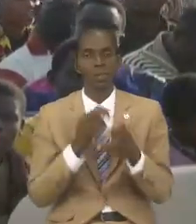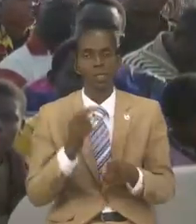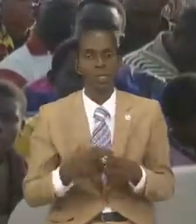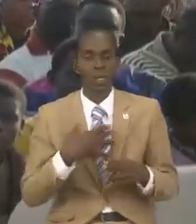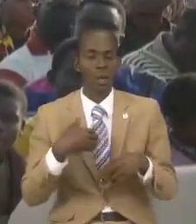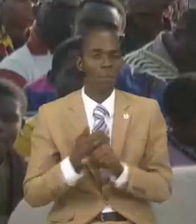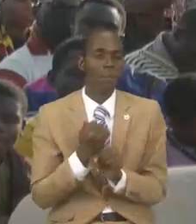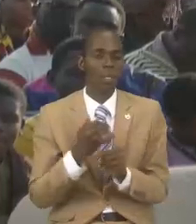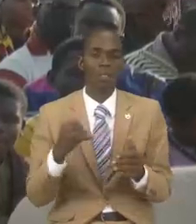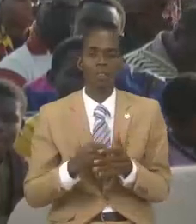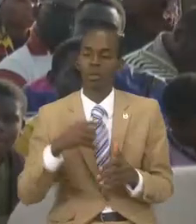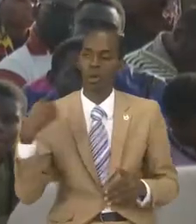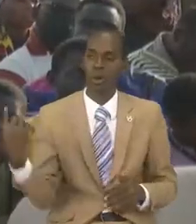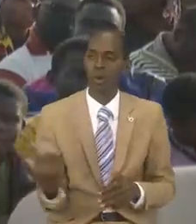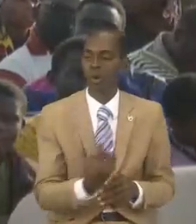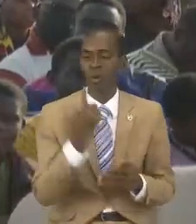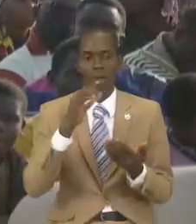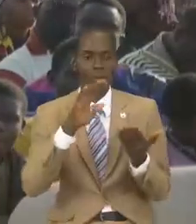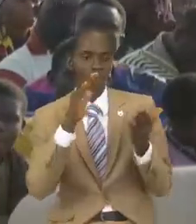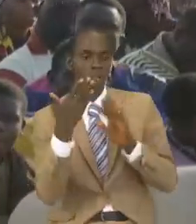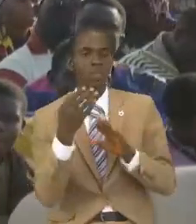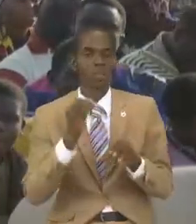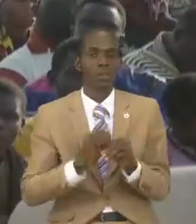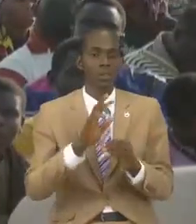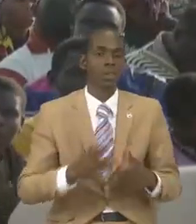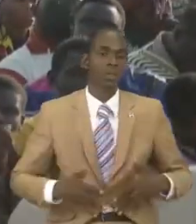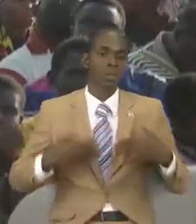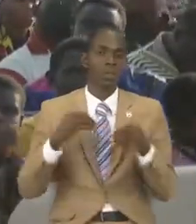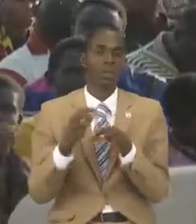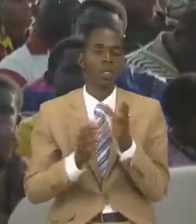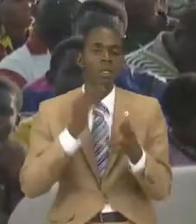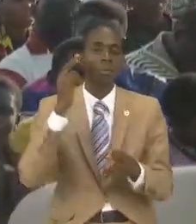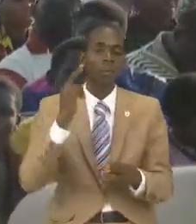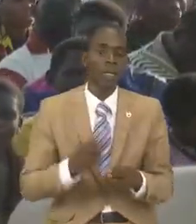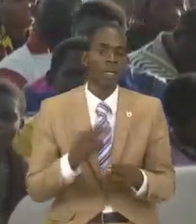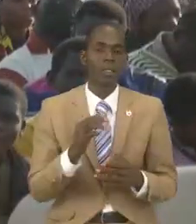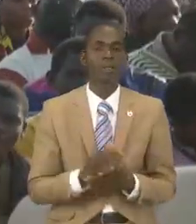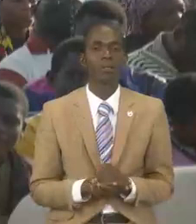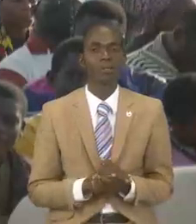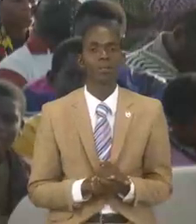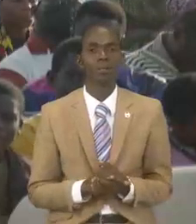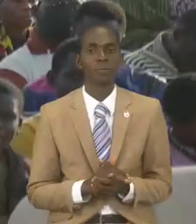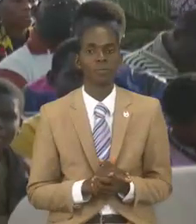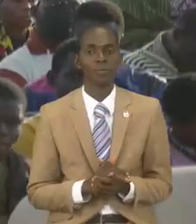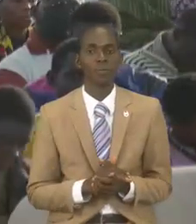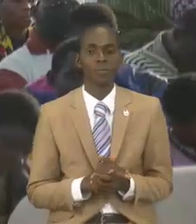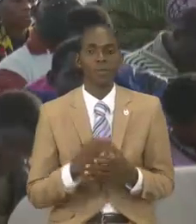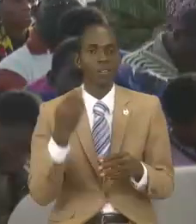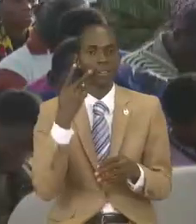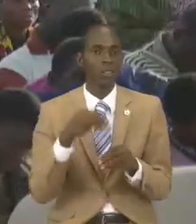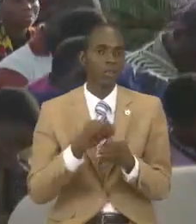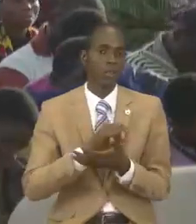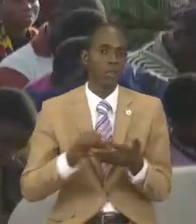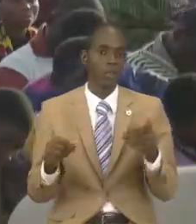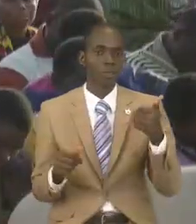ever present in your life, in Jesus' name. Look at verse 18.